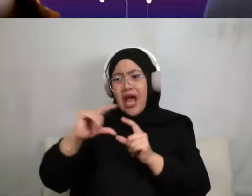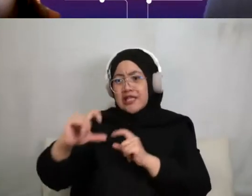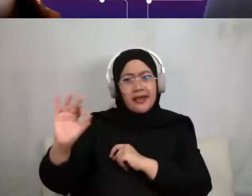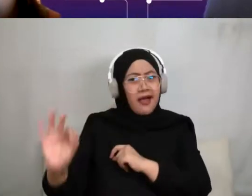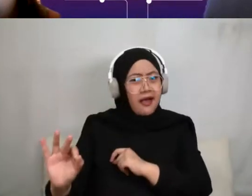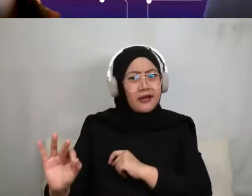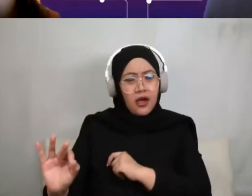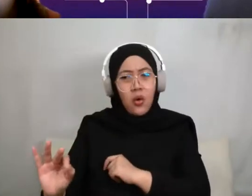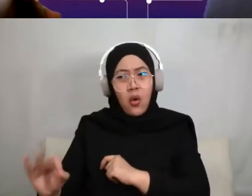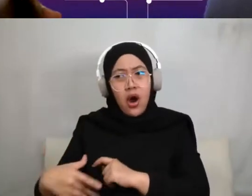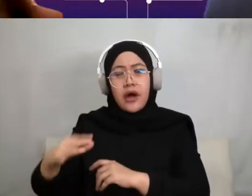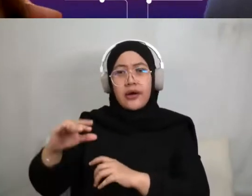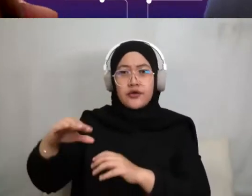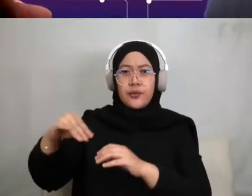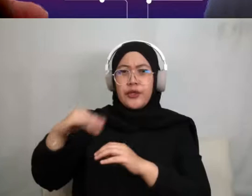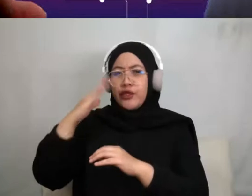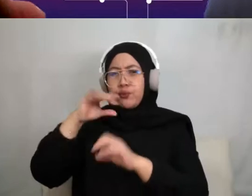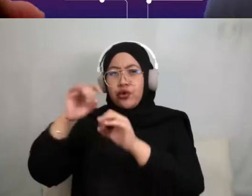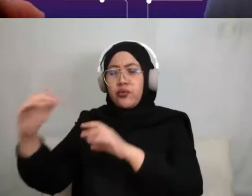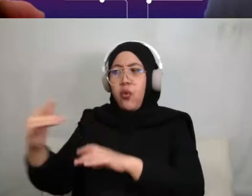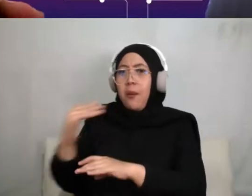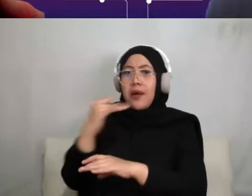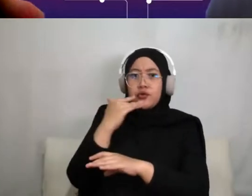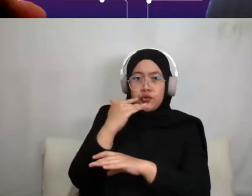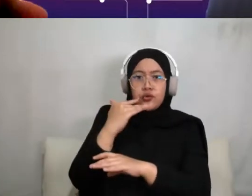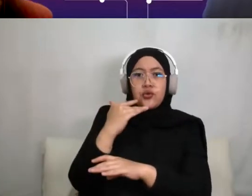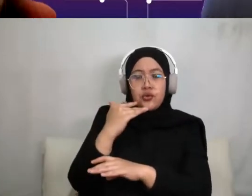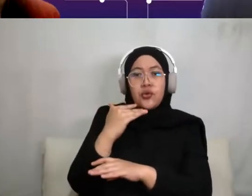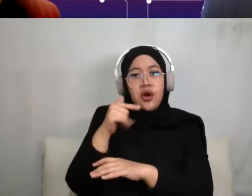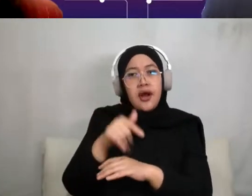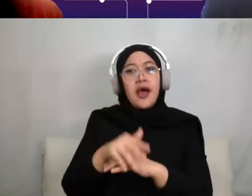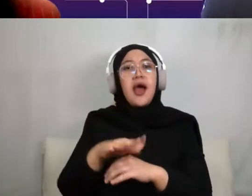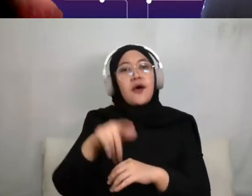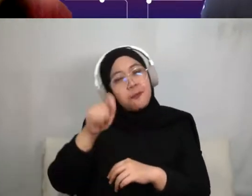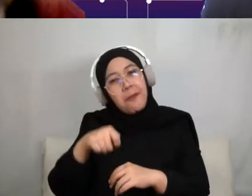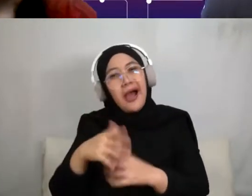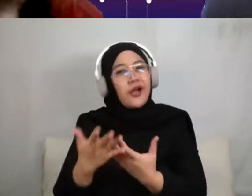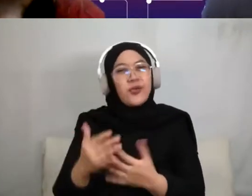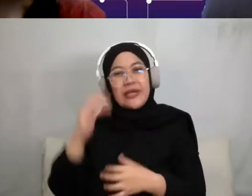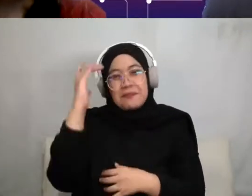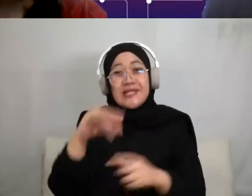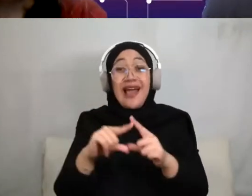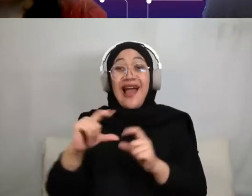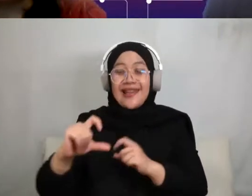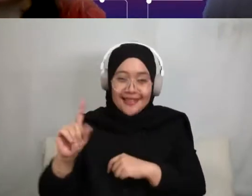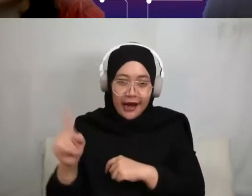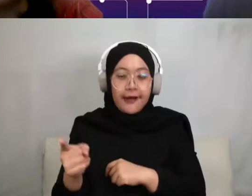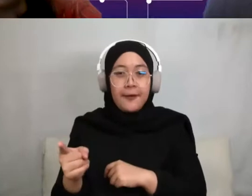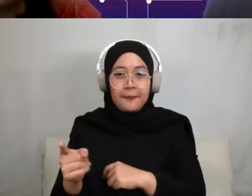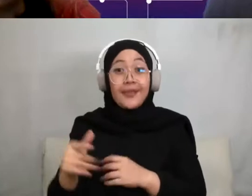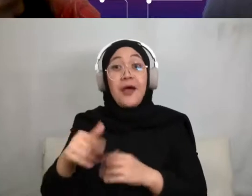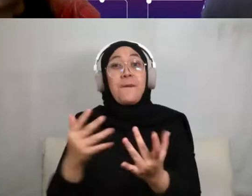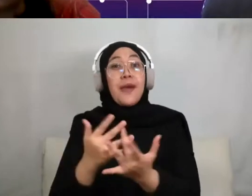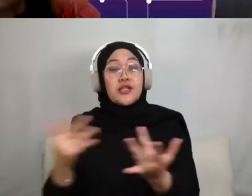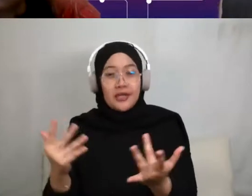So it is always better to go for air-conditioned bus, and the people people also will be happy with the kind of features available inside the